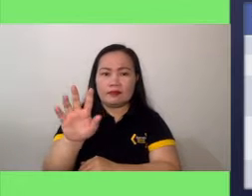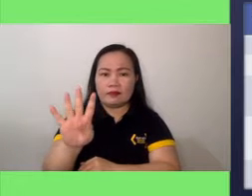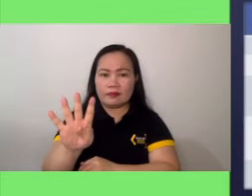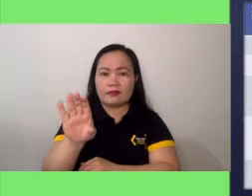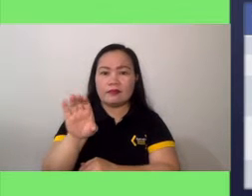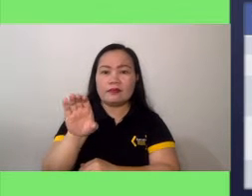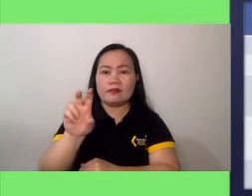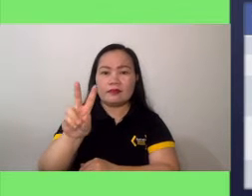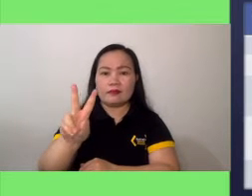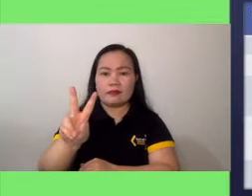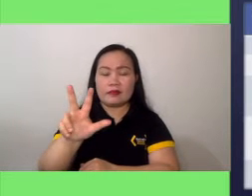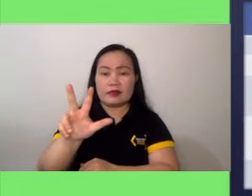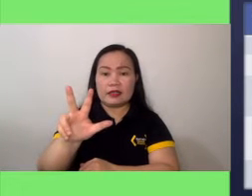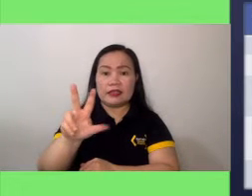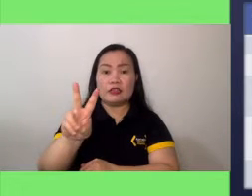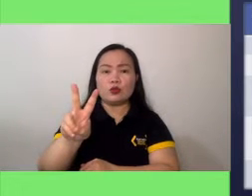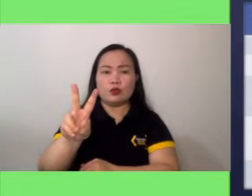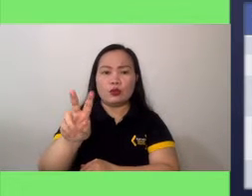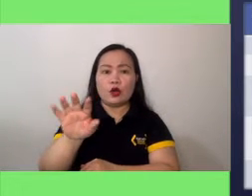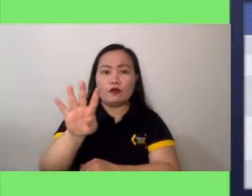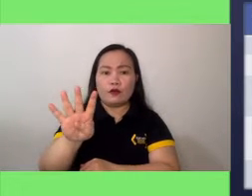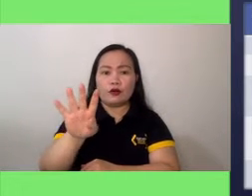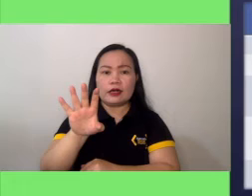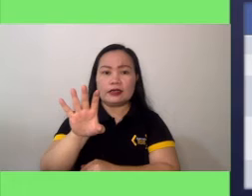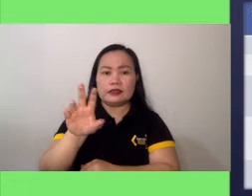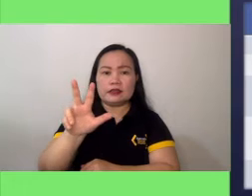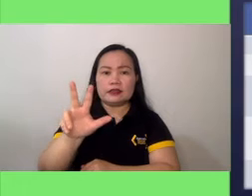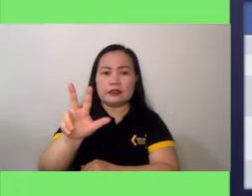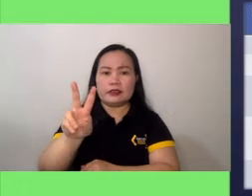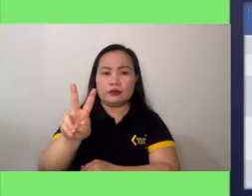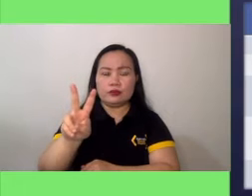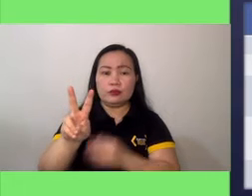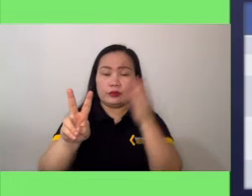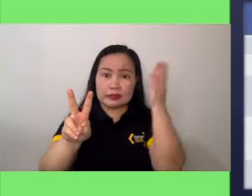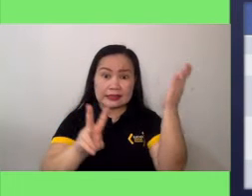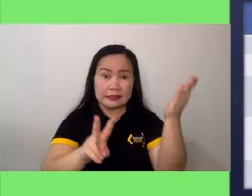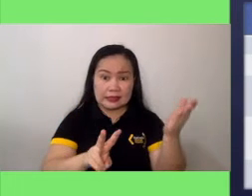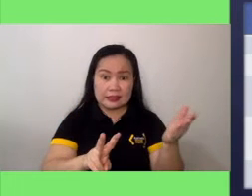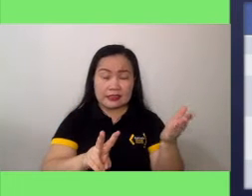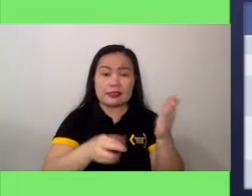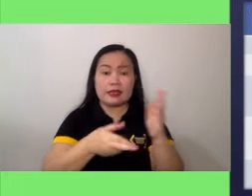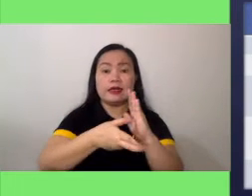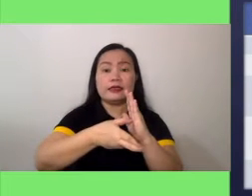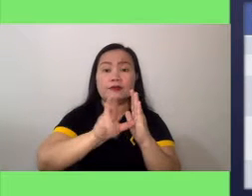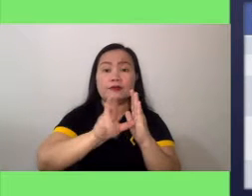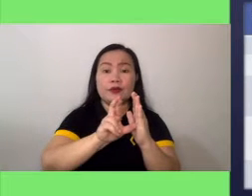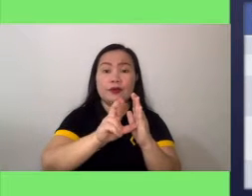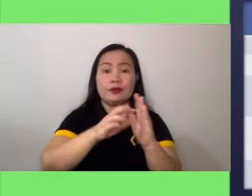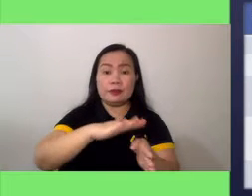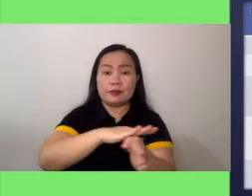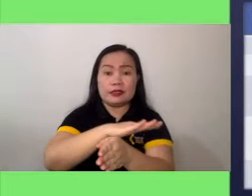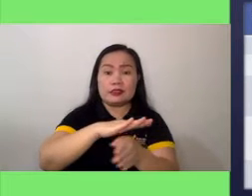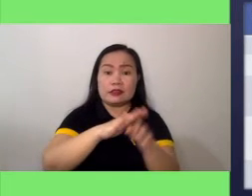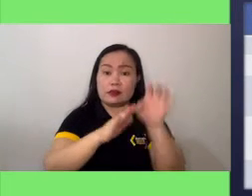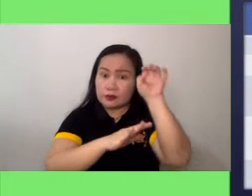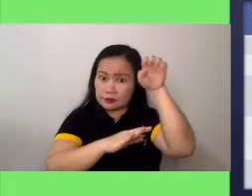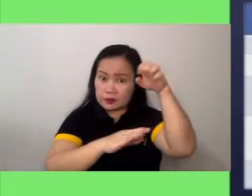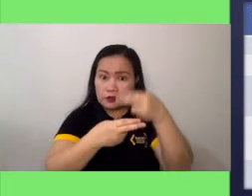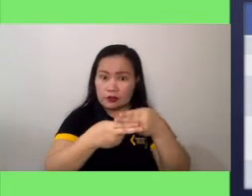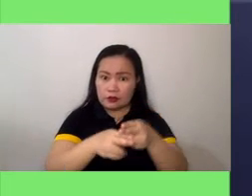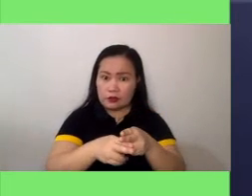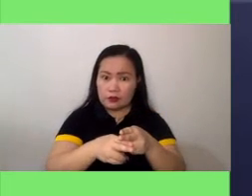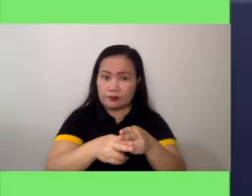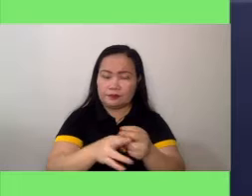is 432. So this is just a recall on the basics of exponential